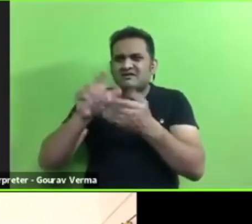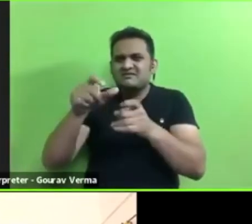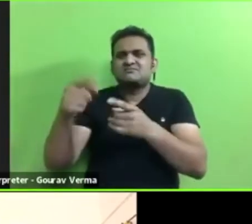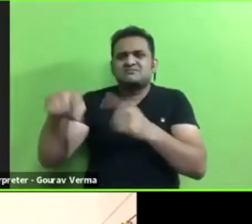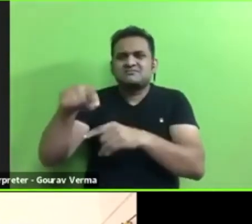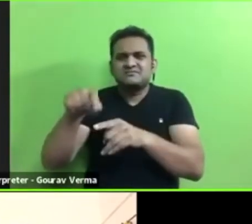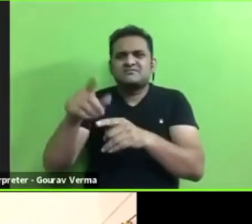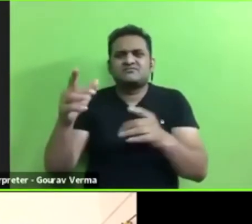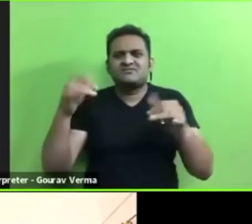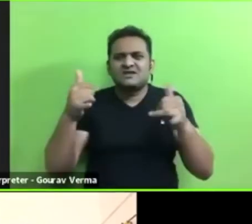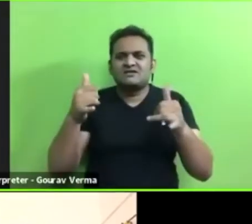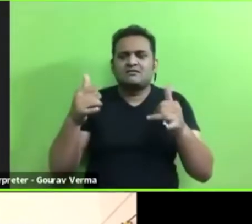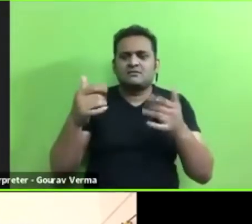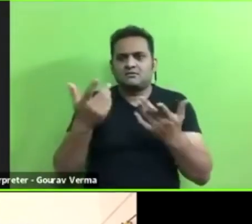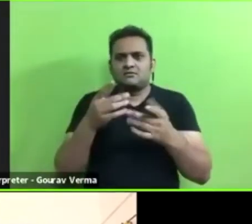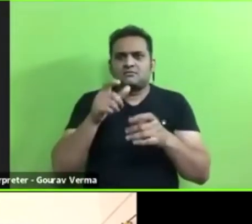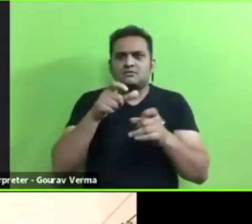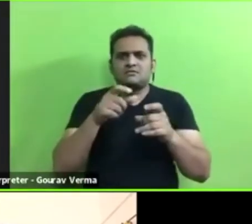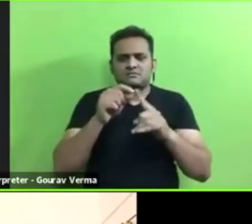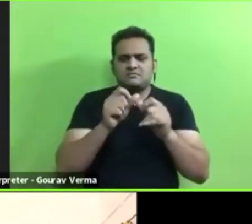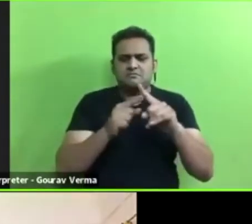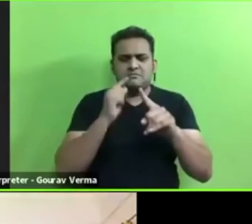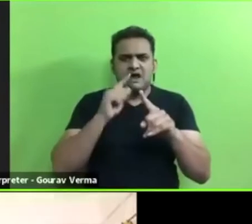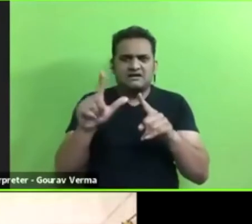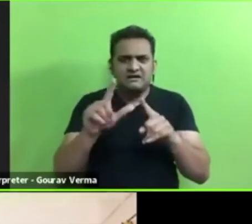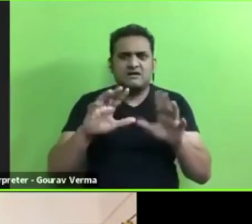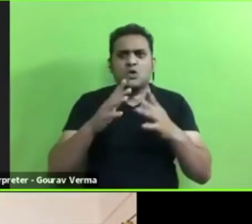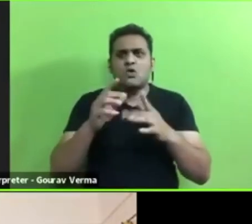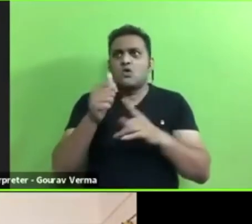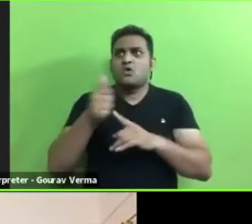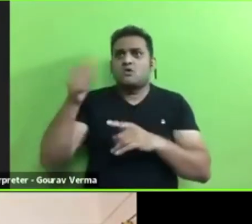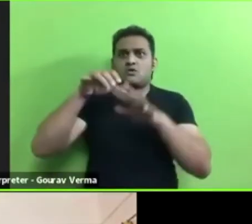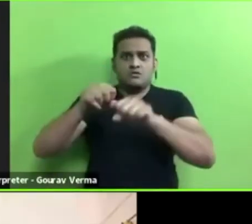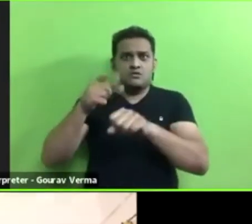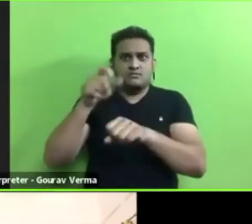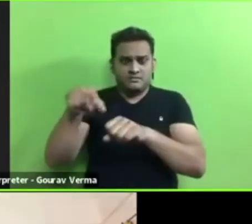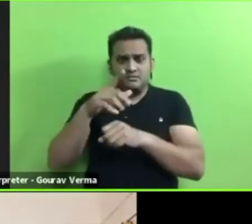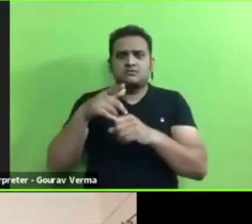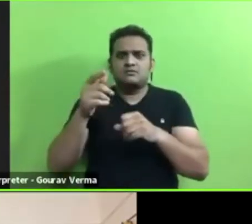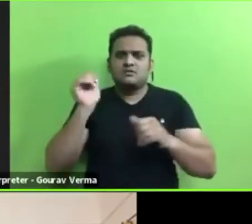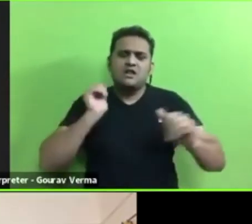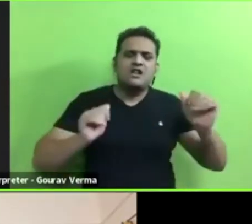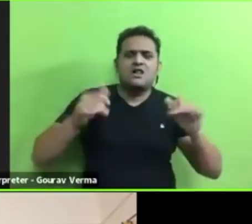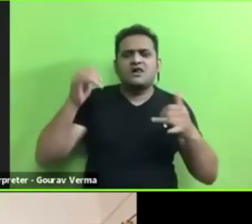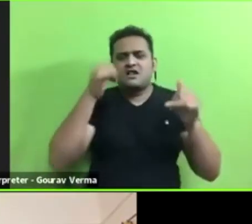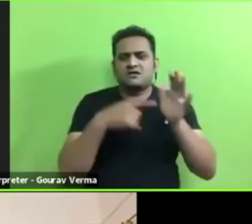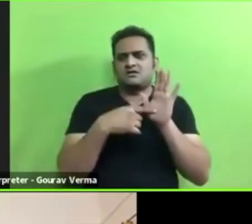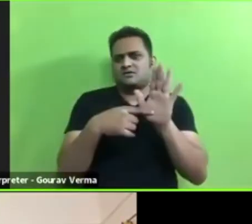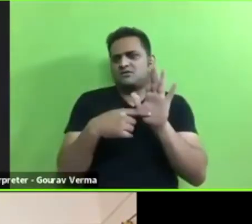in Tamasha a critique of the patil or the landlord, and it's a performative jest. And people, that was